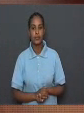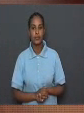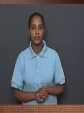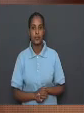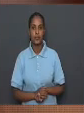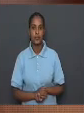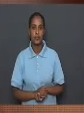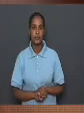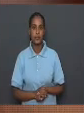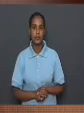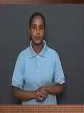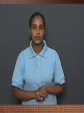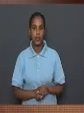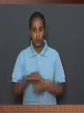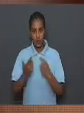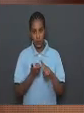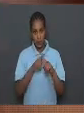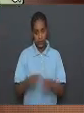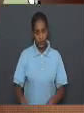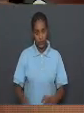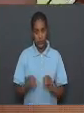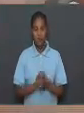Let's get back to our lesson.